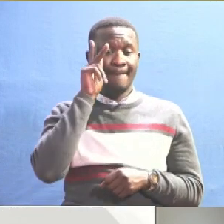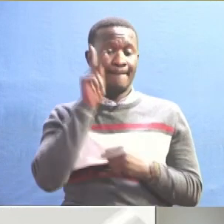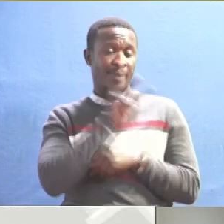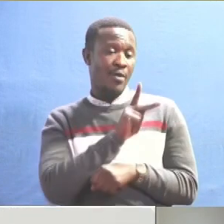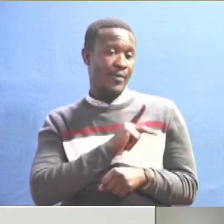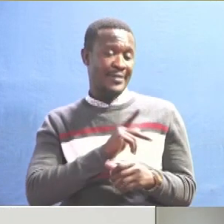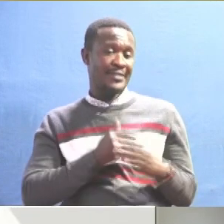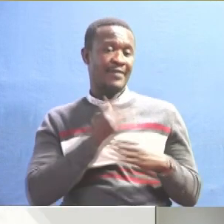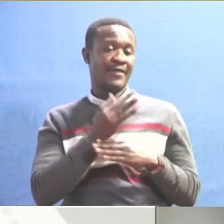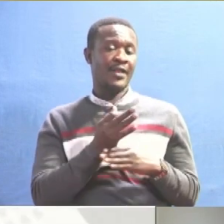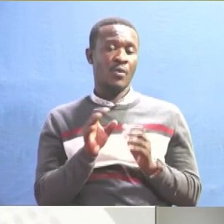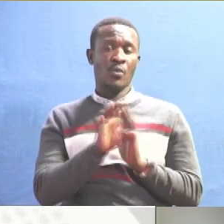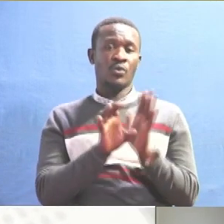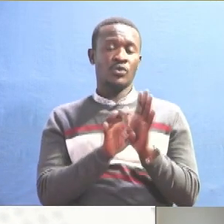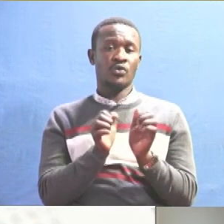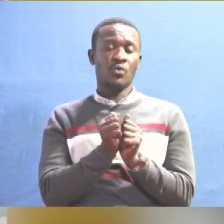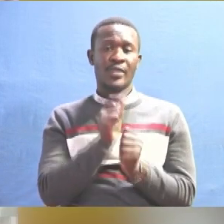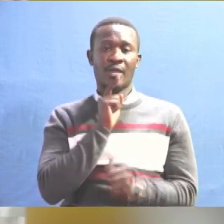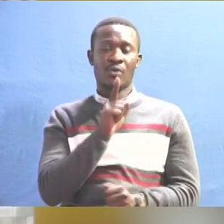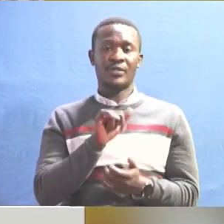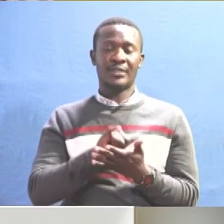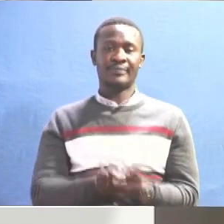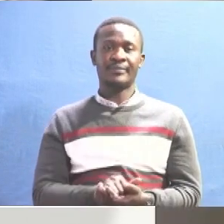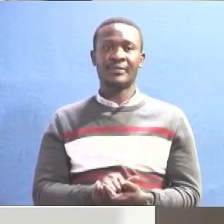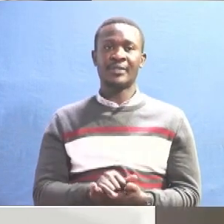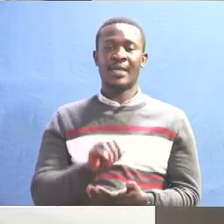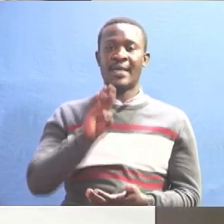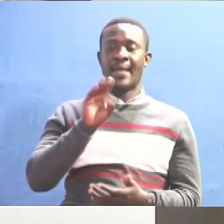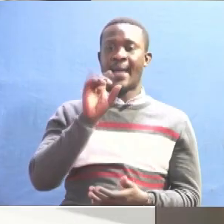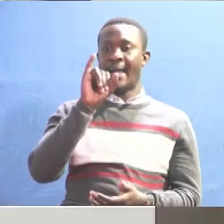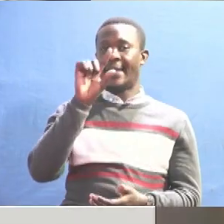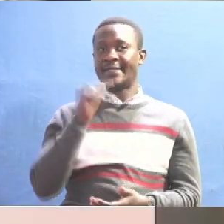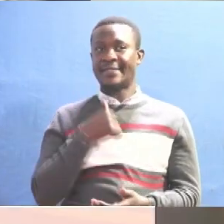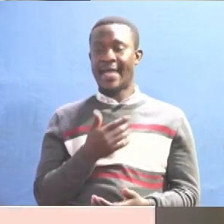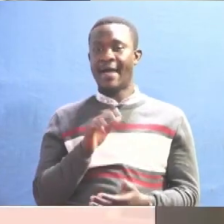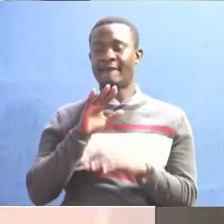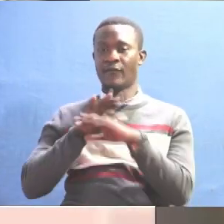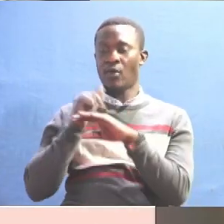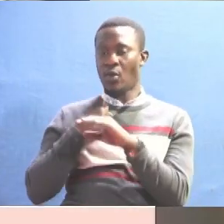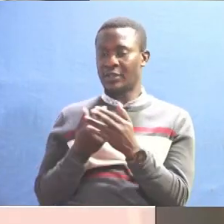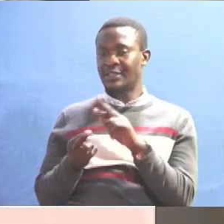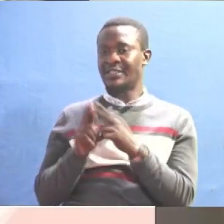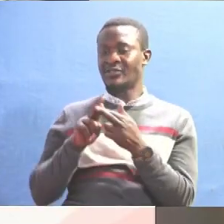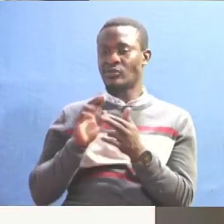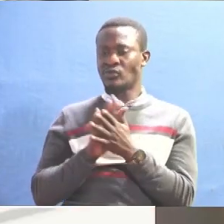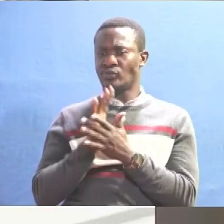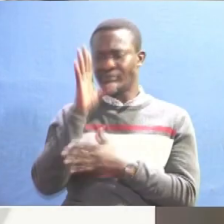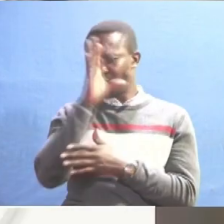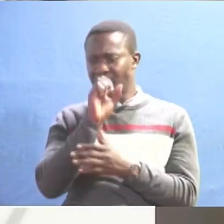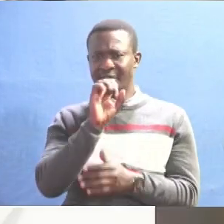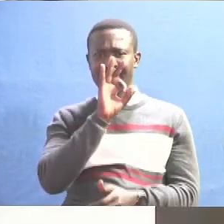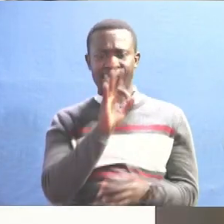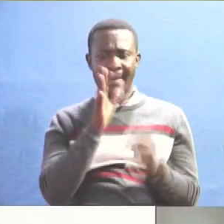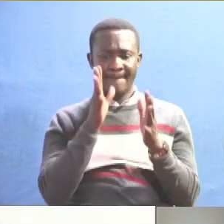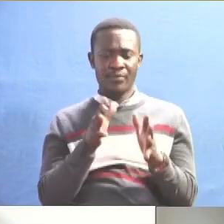the constitution and, of course, with caution in that regard. Masengeli had been summoned in relation to the disappearance of three